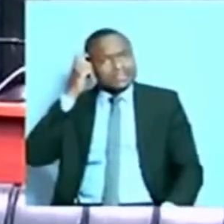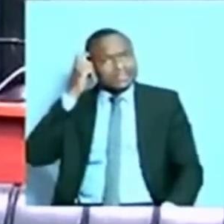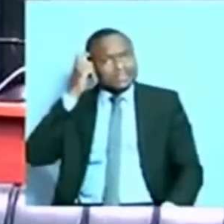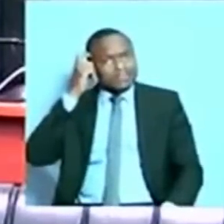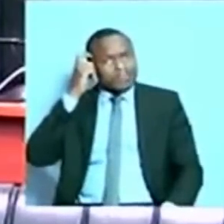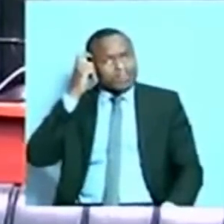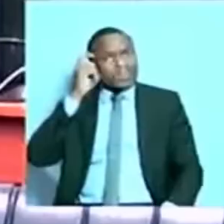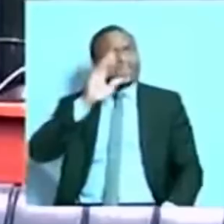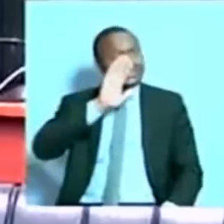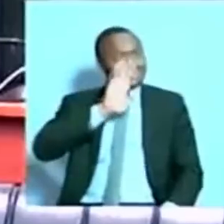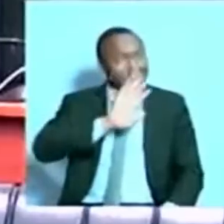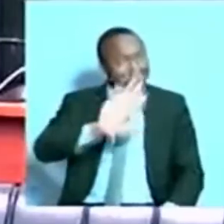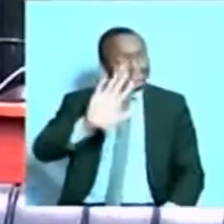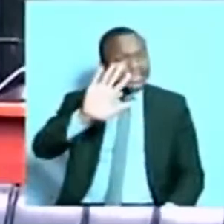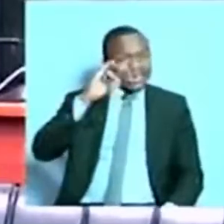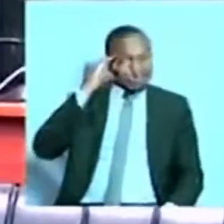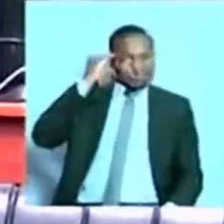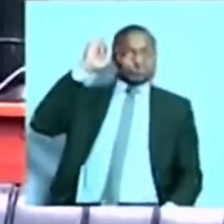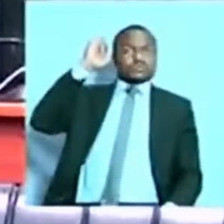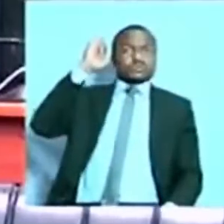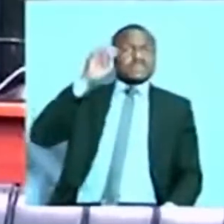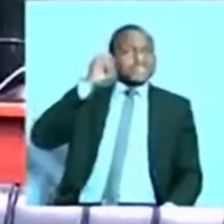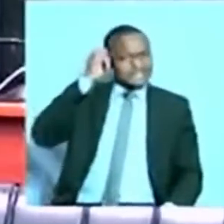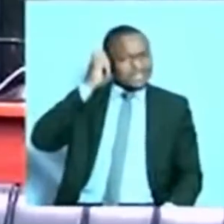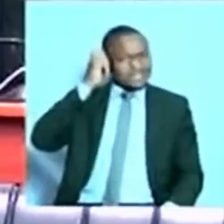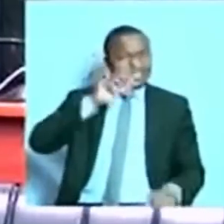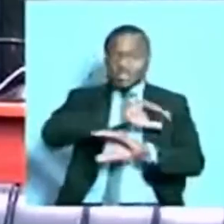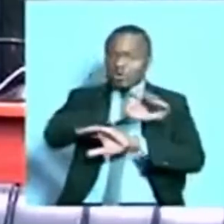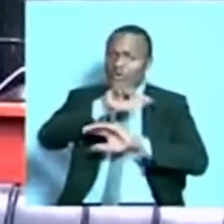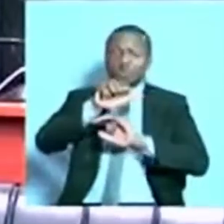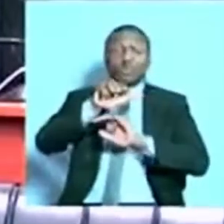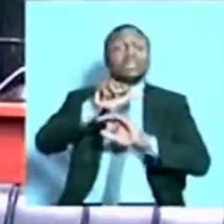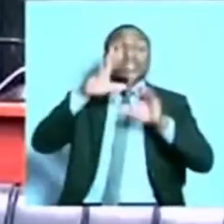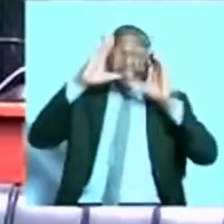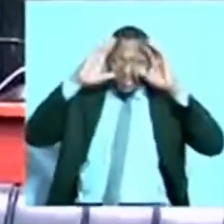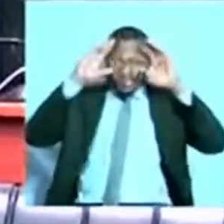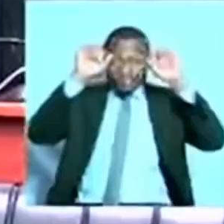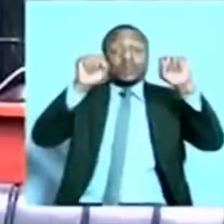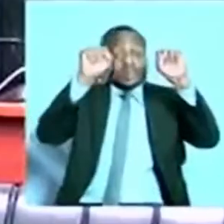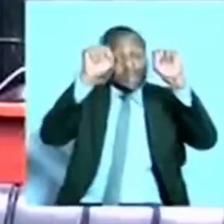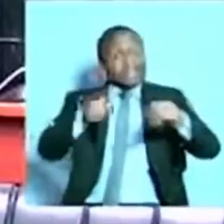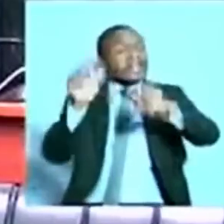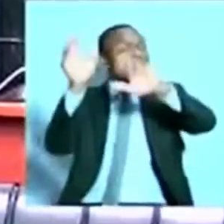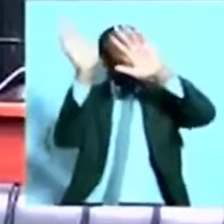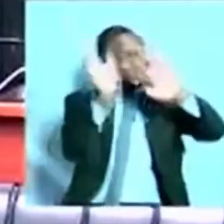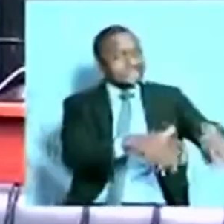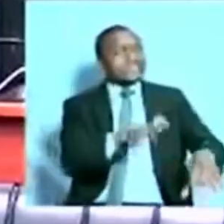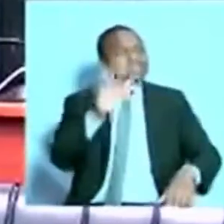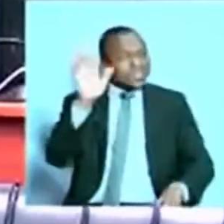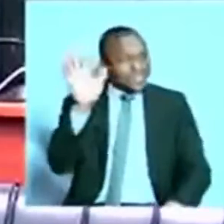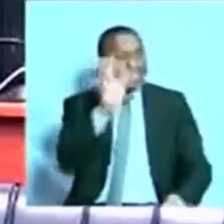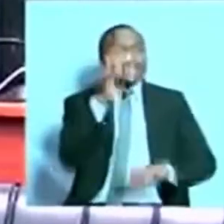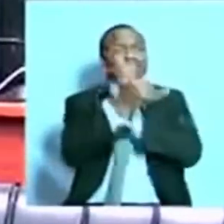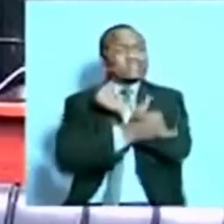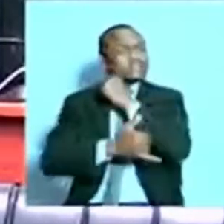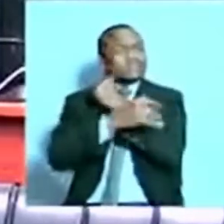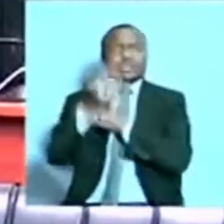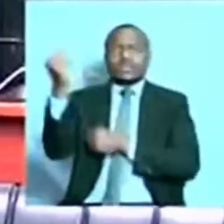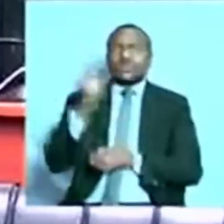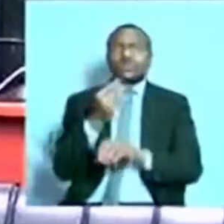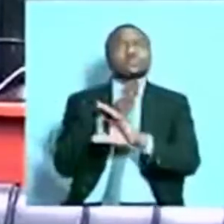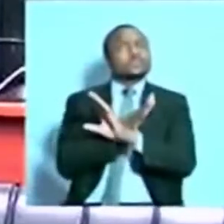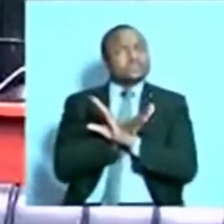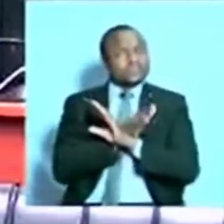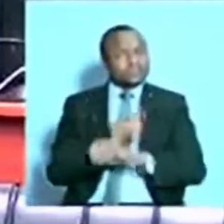his own limited imagination he thinks the entire president can leave his country to come to